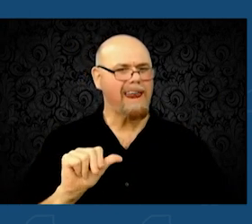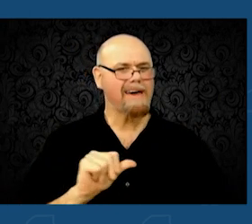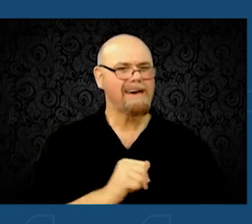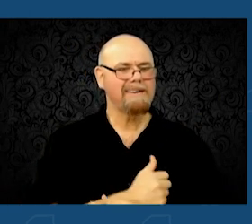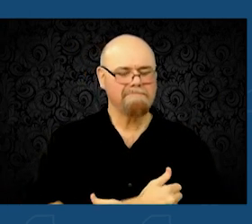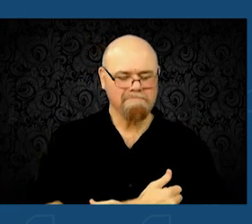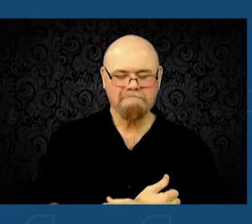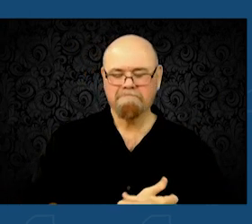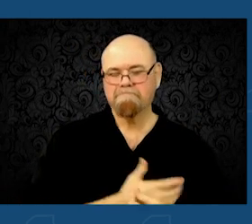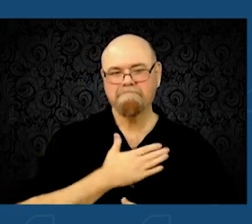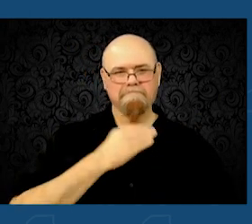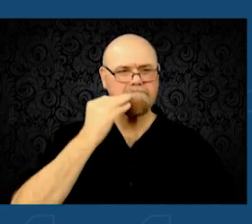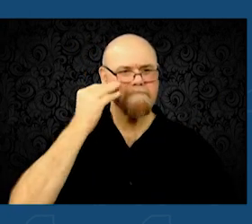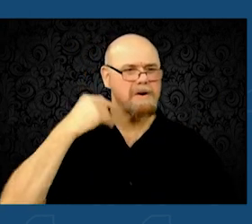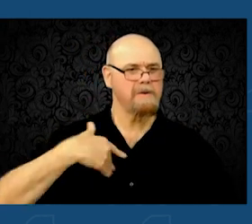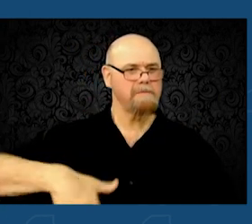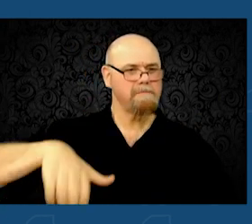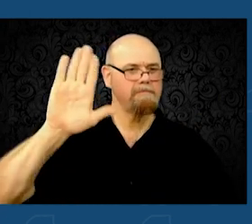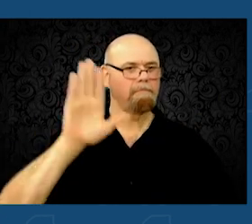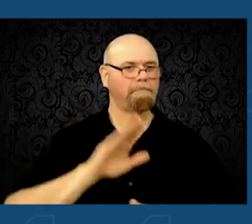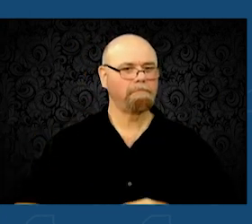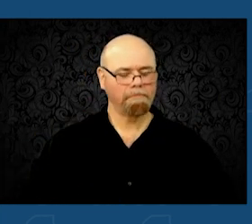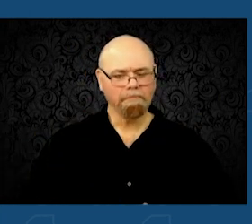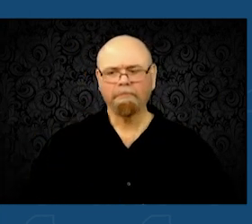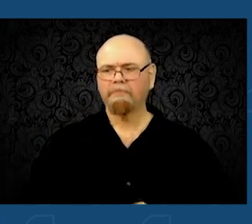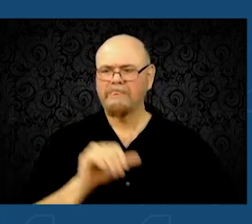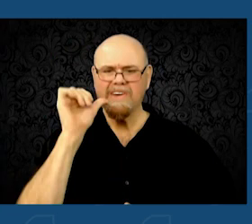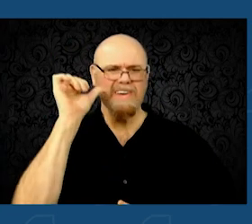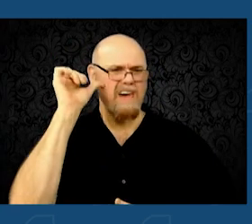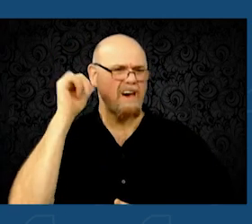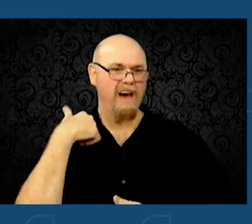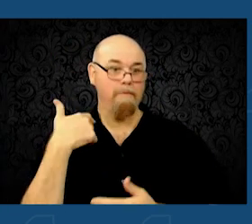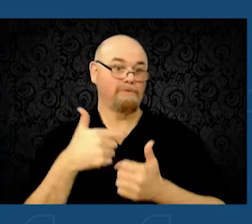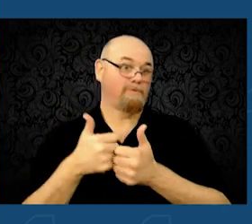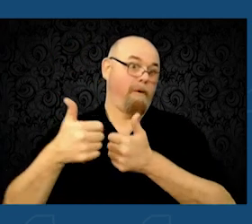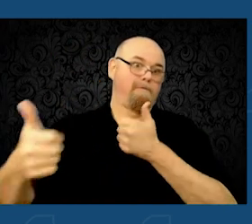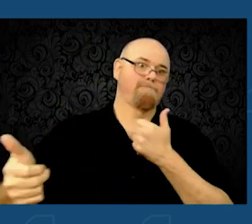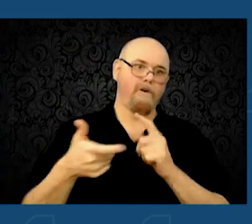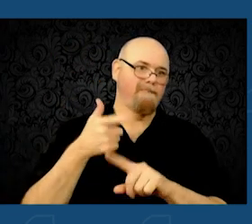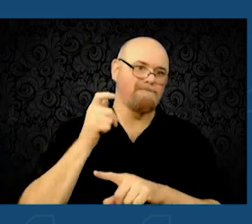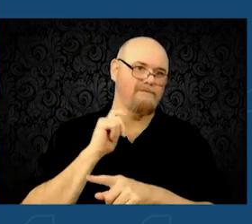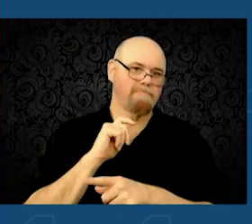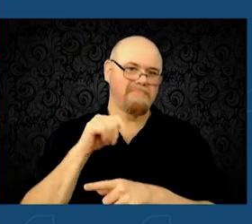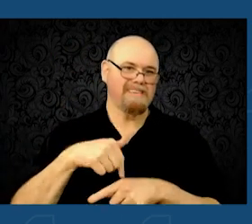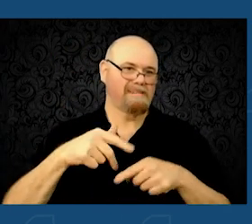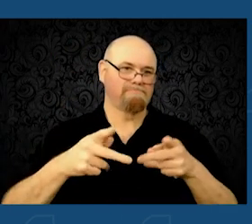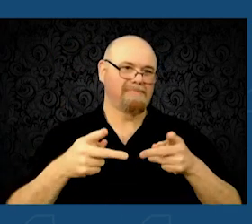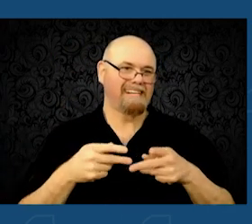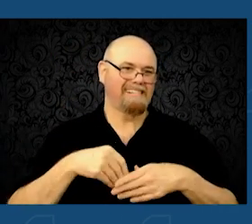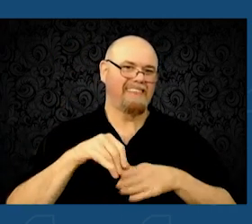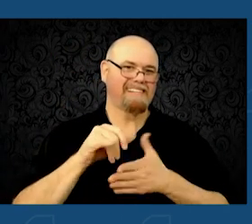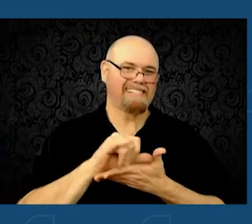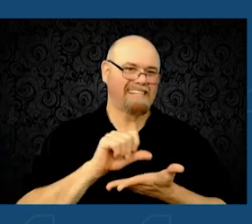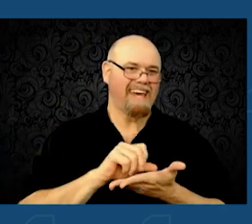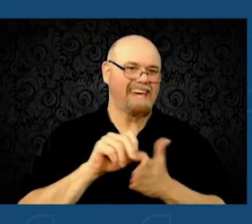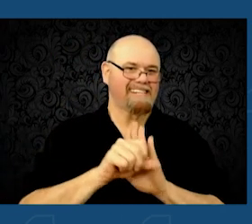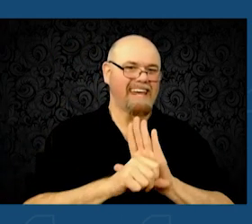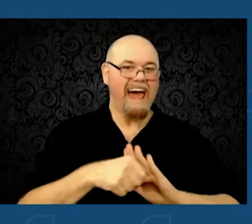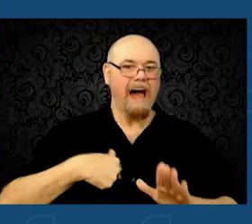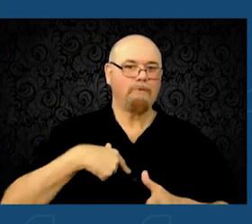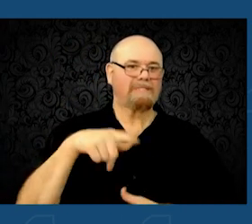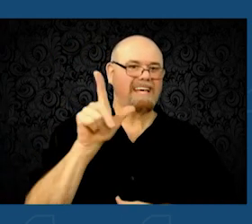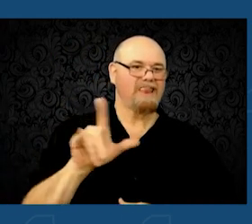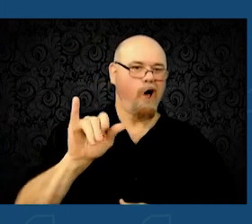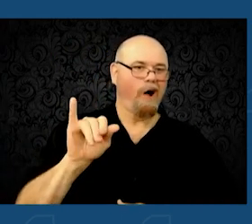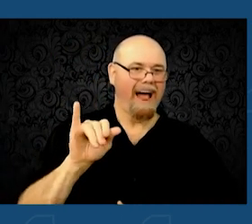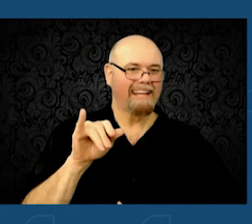Yesterday, late in the day, I was as far away from this place as you can get in our state, out in Long Island, New York,